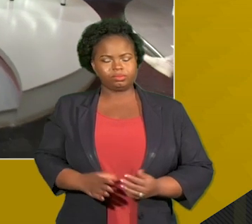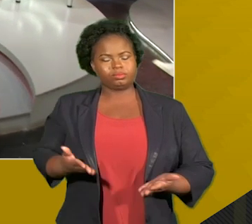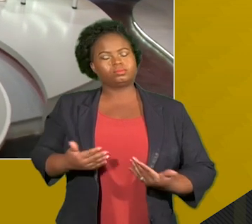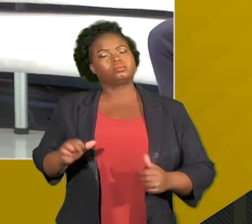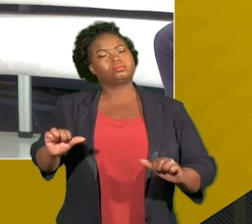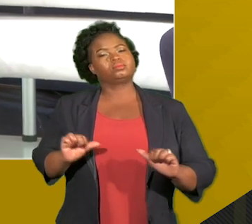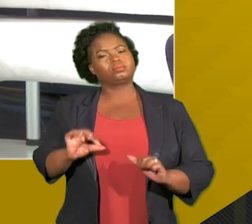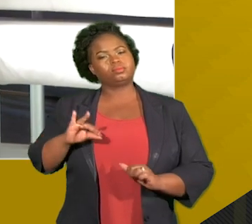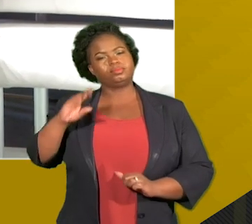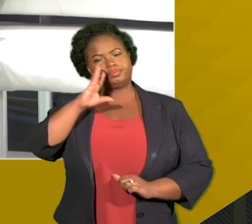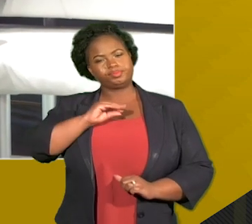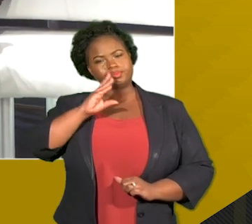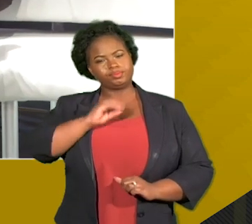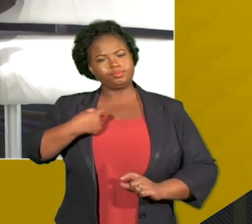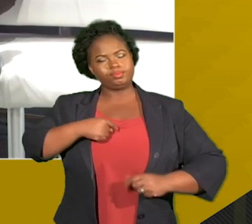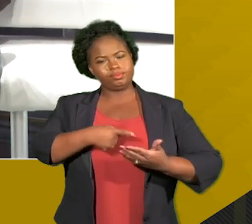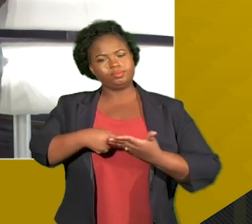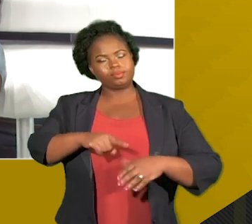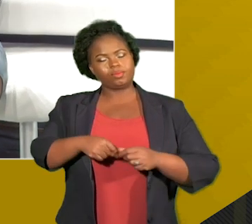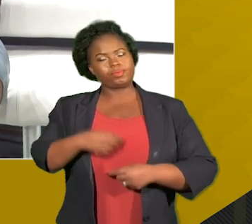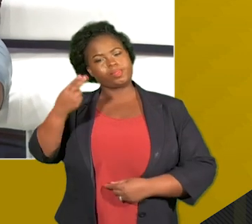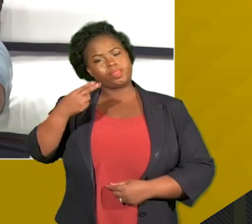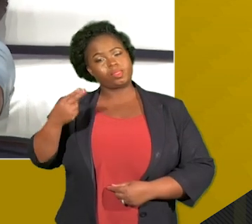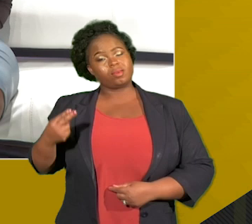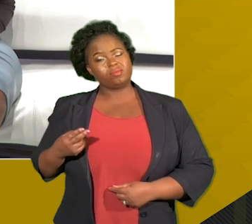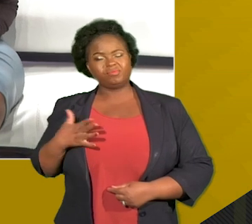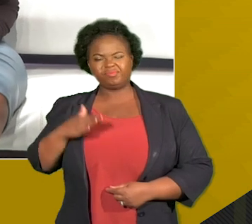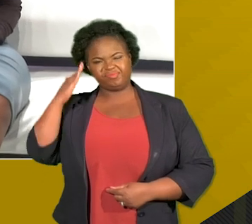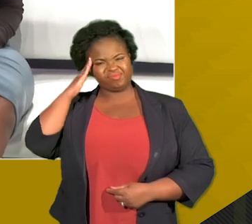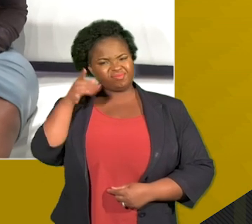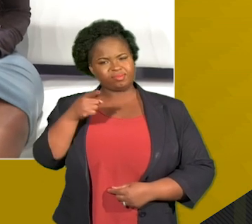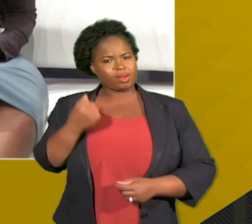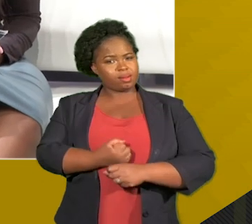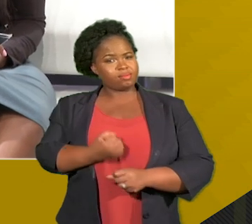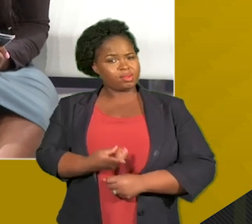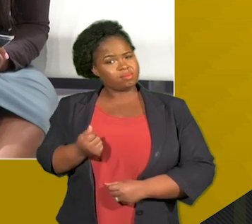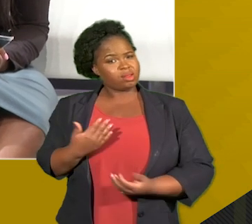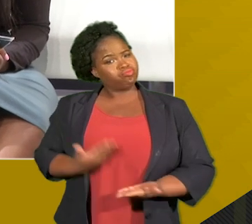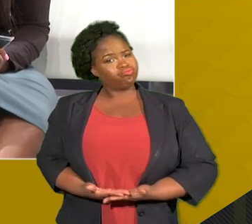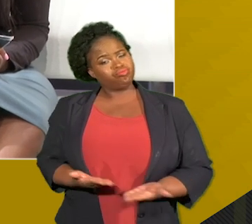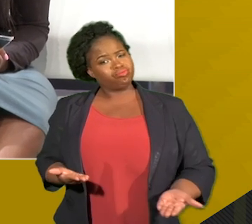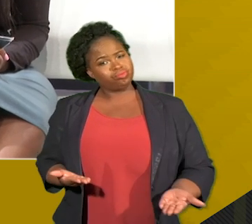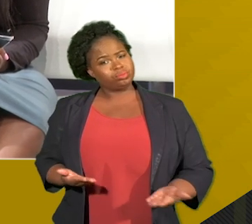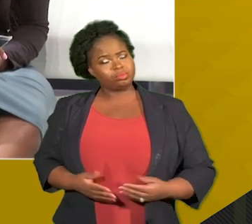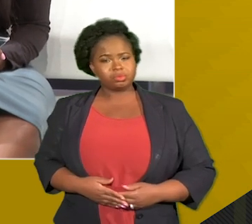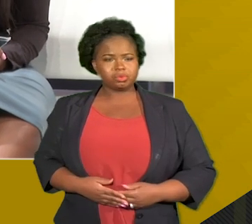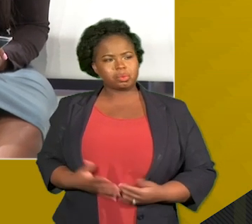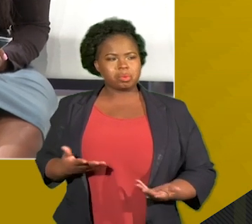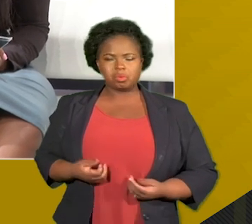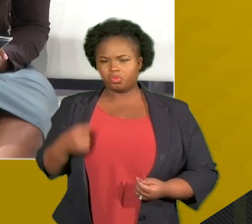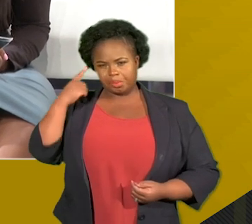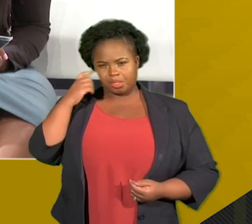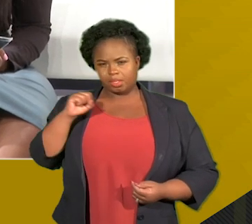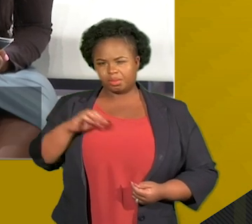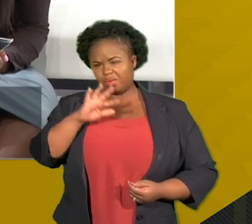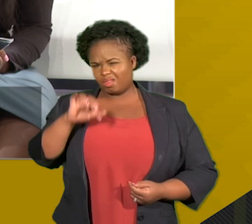Welcome back to Daily Thetha. Ntse re lebele the business of art. Re nyoko tshiba rena wa gona go maka tshelete ka yona na. Is it something that re tsaya seriously mo South